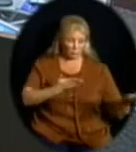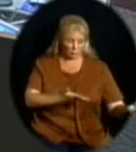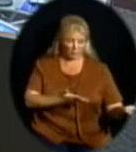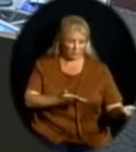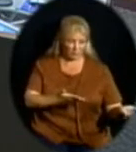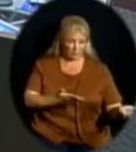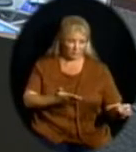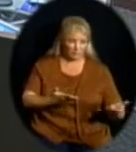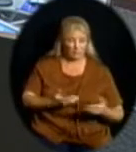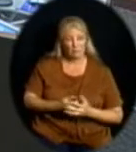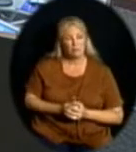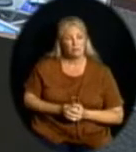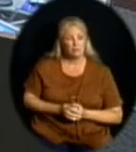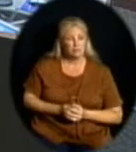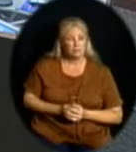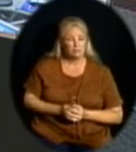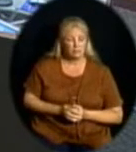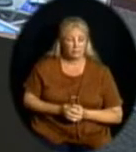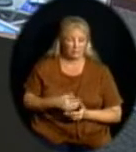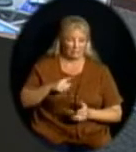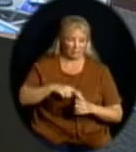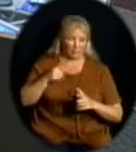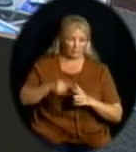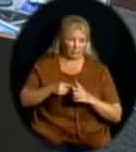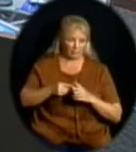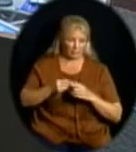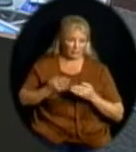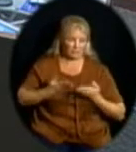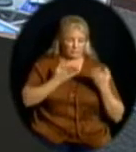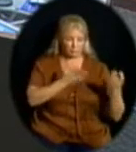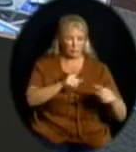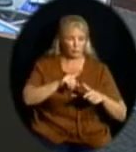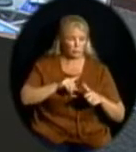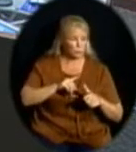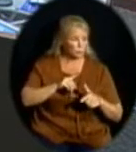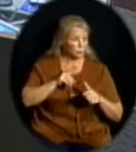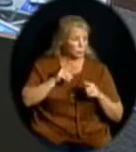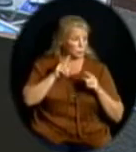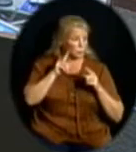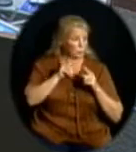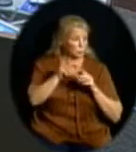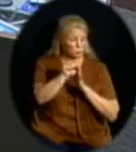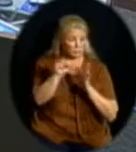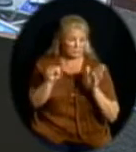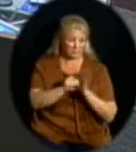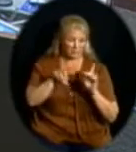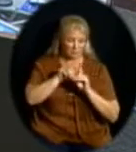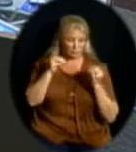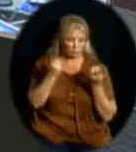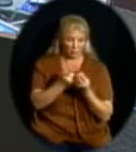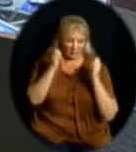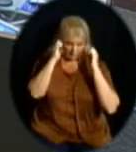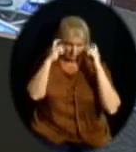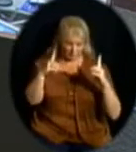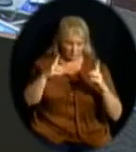Kansas State Department of Education and the county clerk for certification. Thank you, Dr. Drummond. Is there a second?